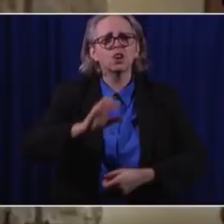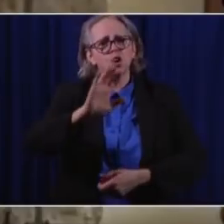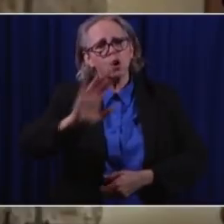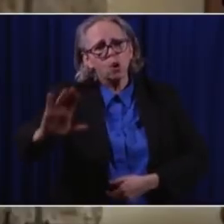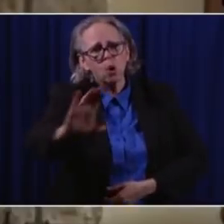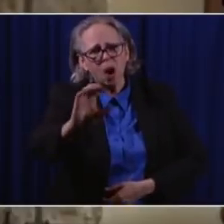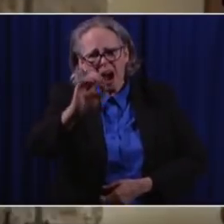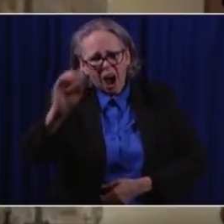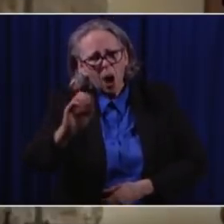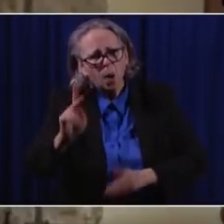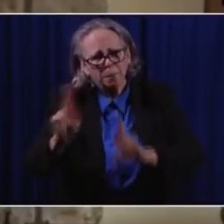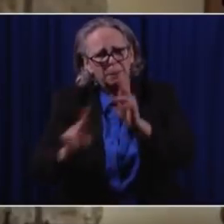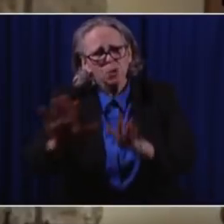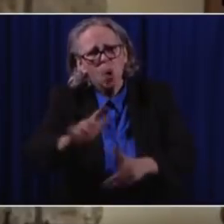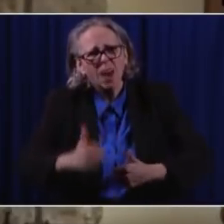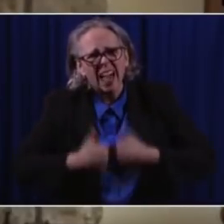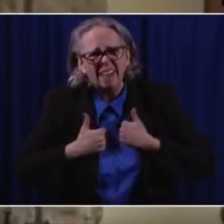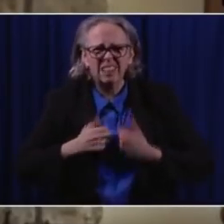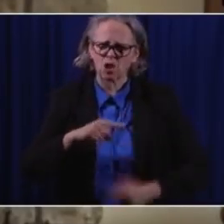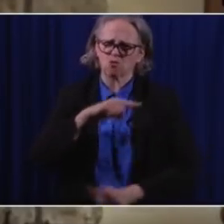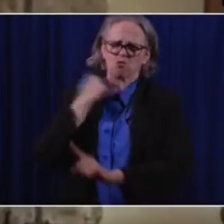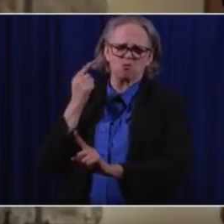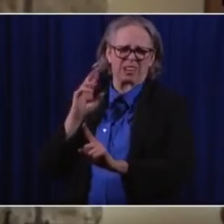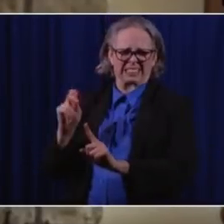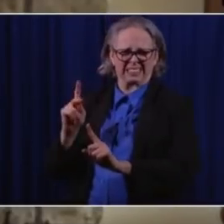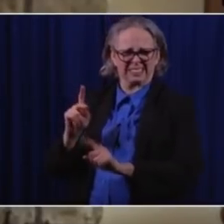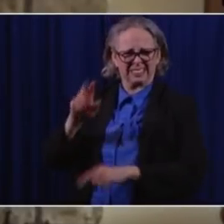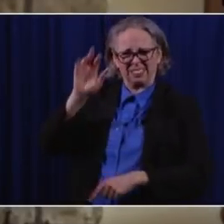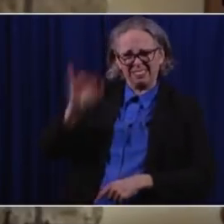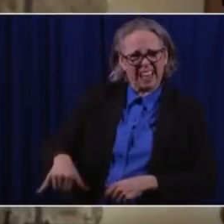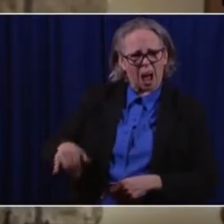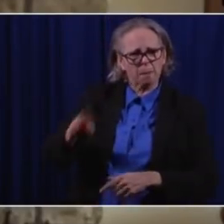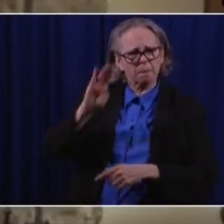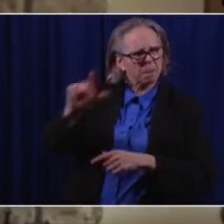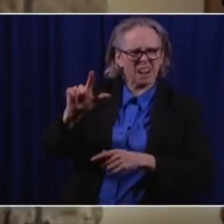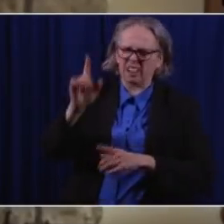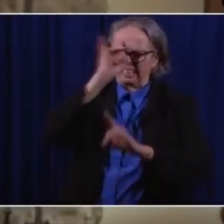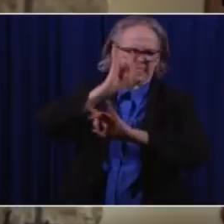This bill is a disaster. And again,